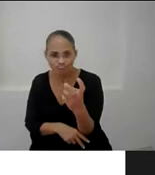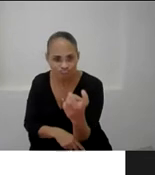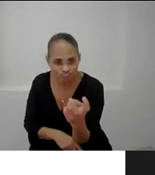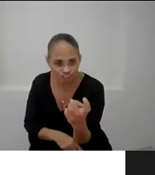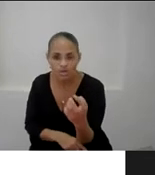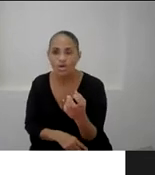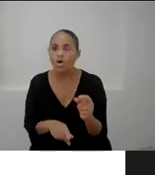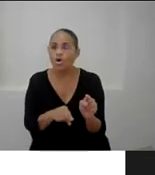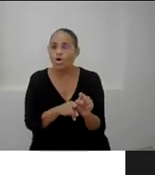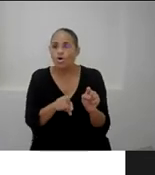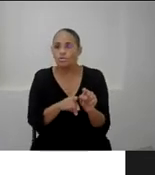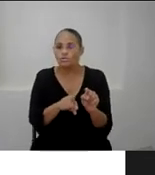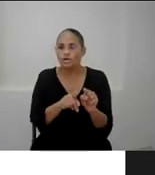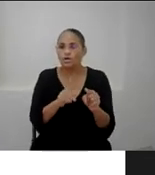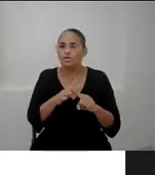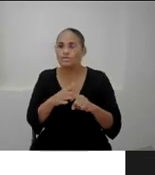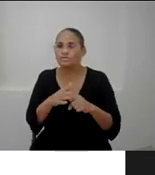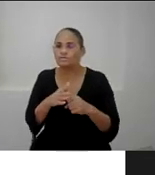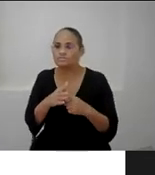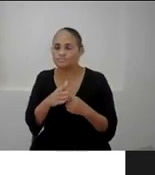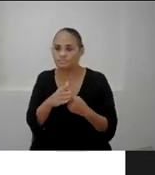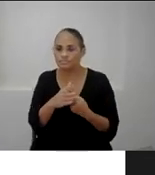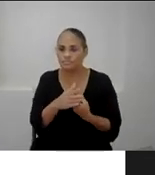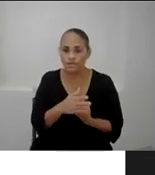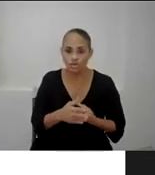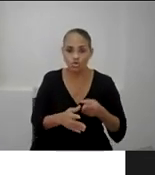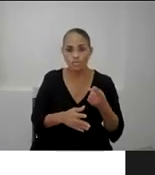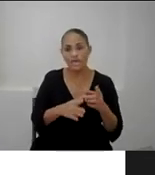They also need facilitation to be a key part of their role, not just